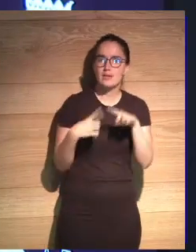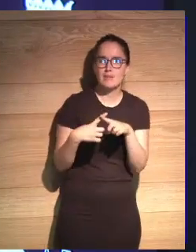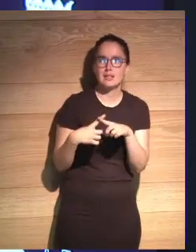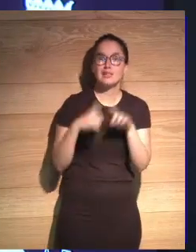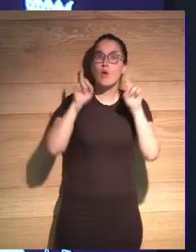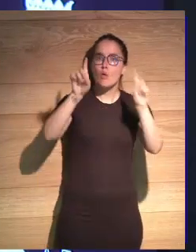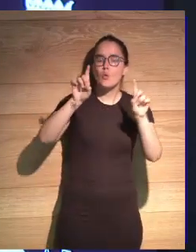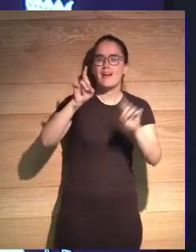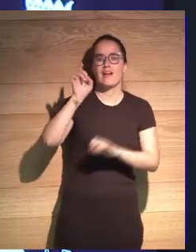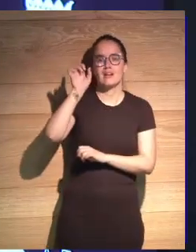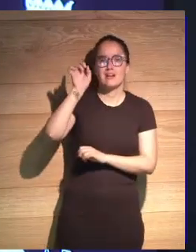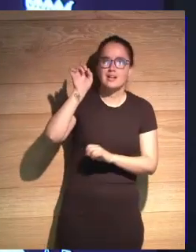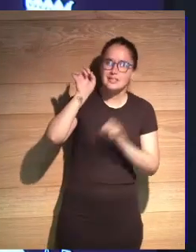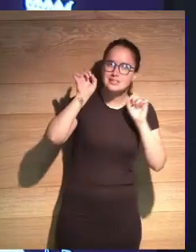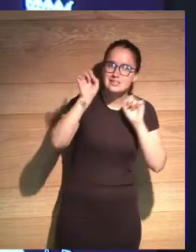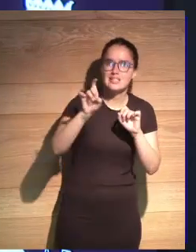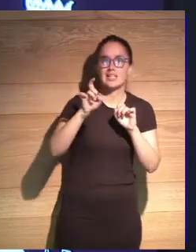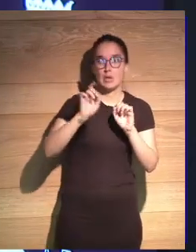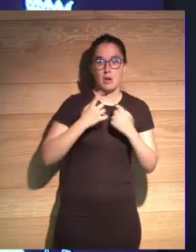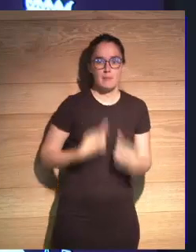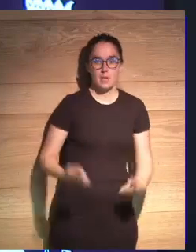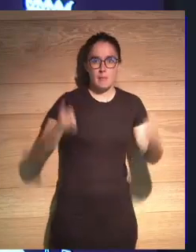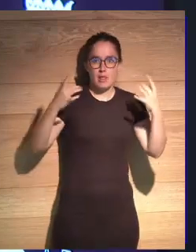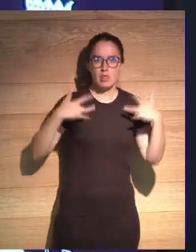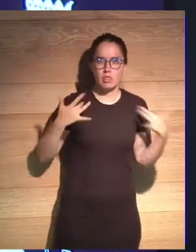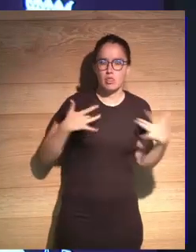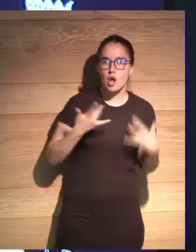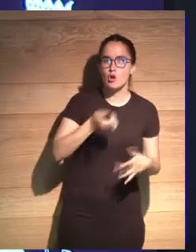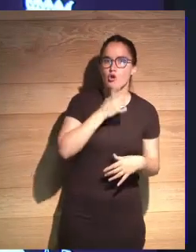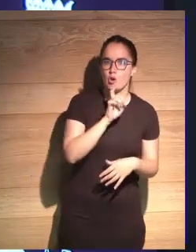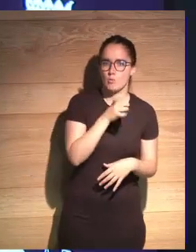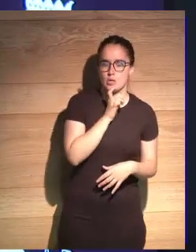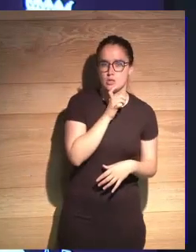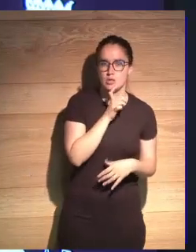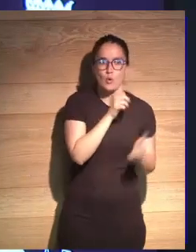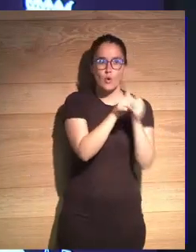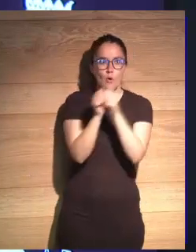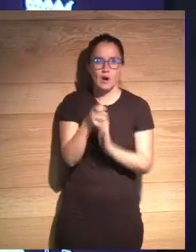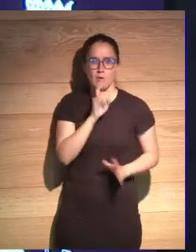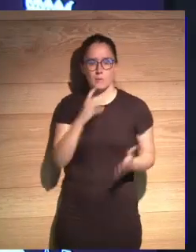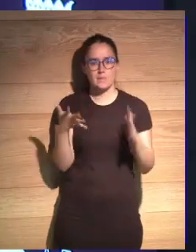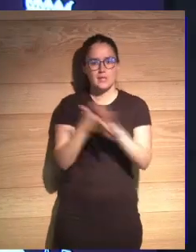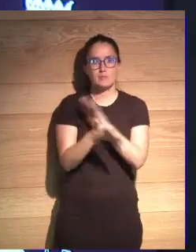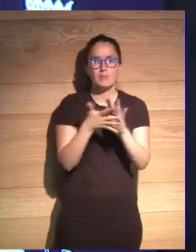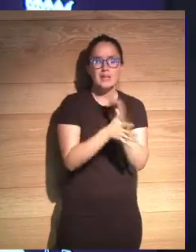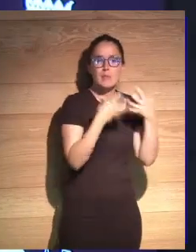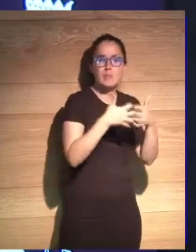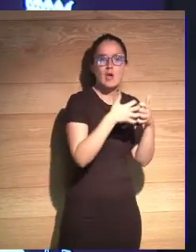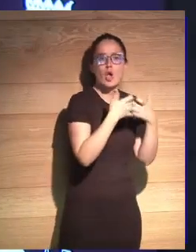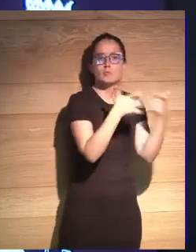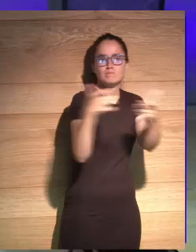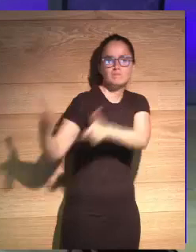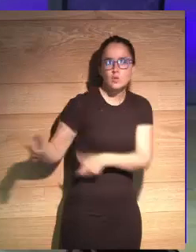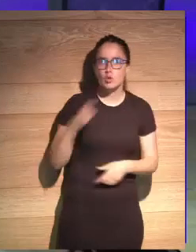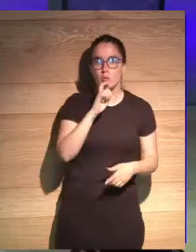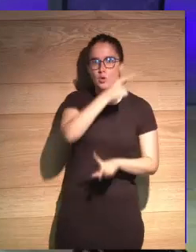and people take things seriously, but at the same time, on the chat, the ones that come for the first